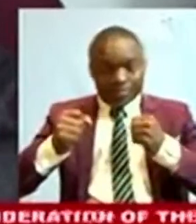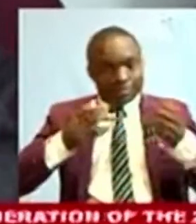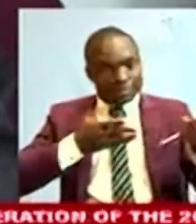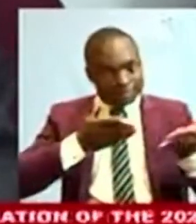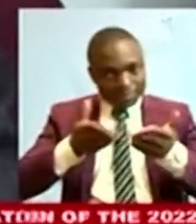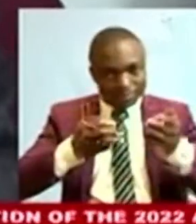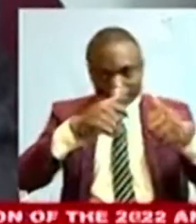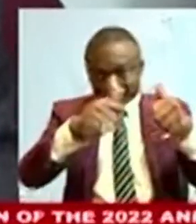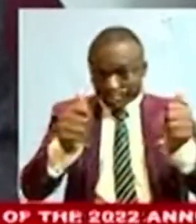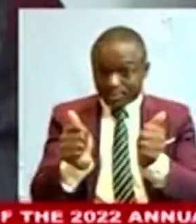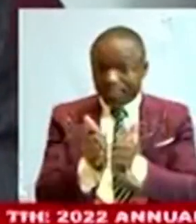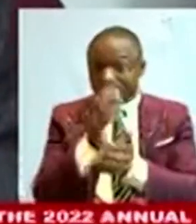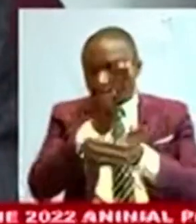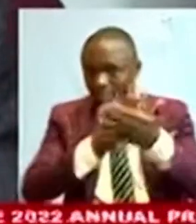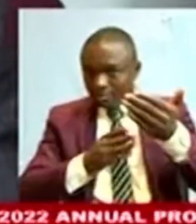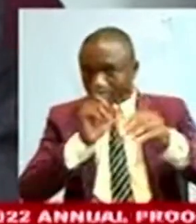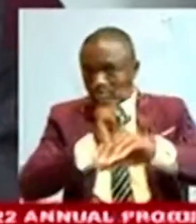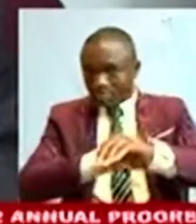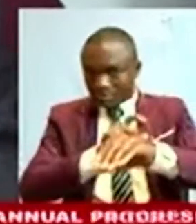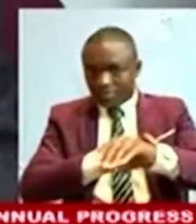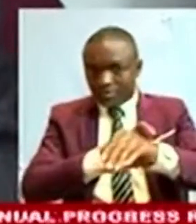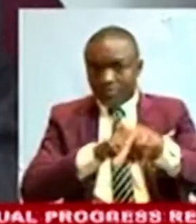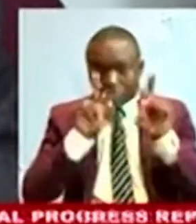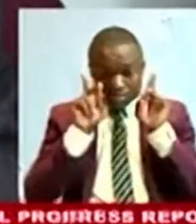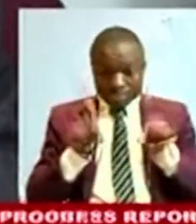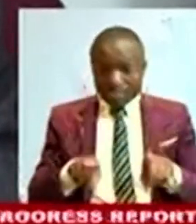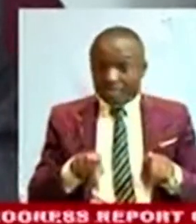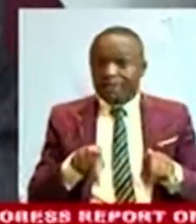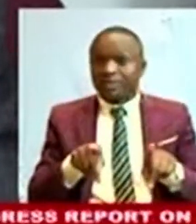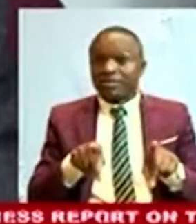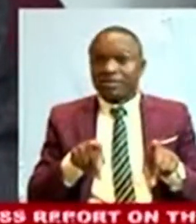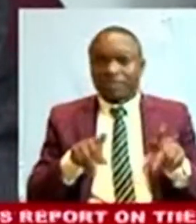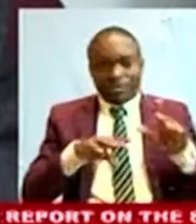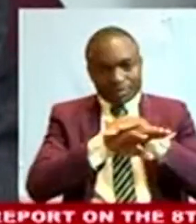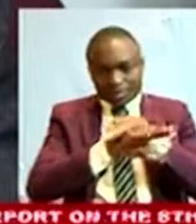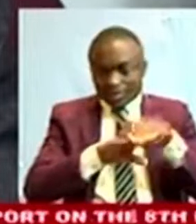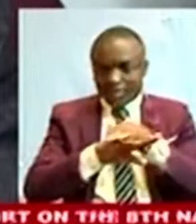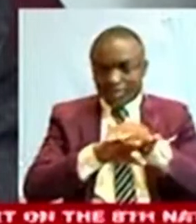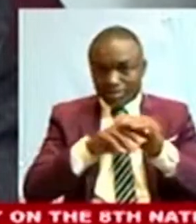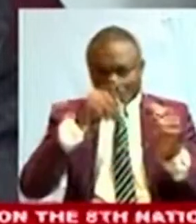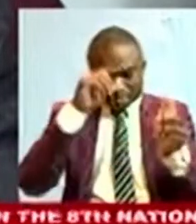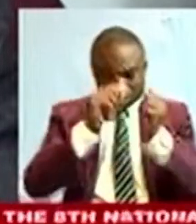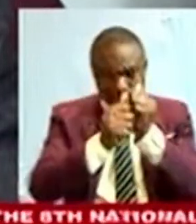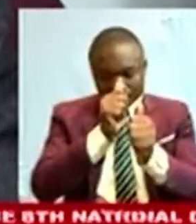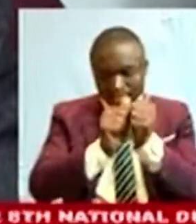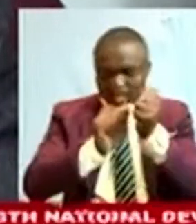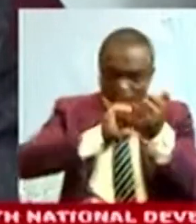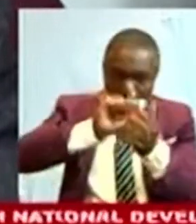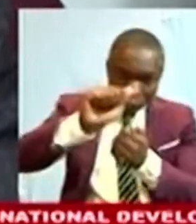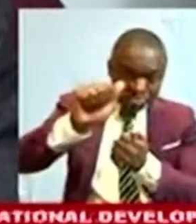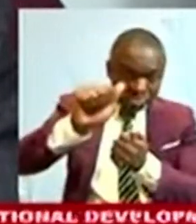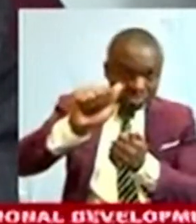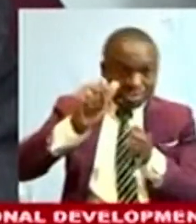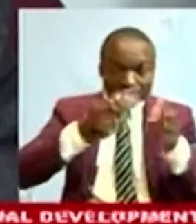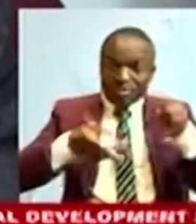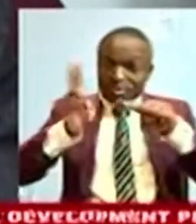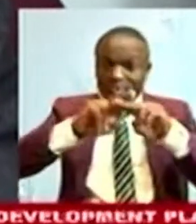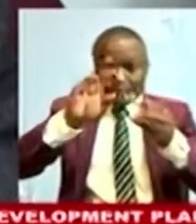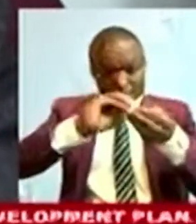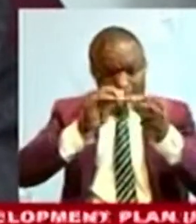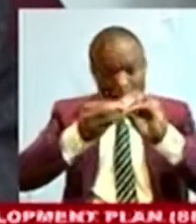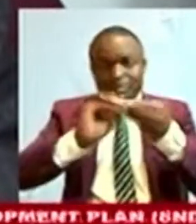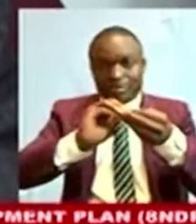sometimes it's an issue of physical access in terms of distances, we are hoping that as we increase the number